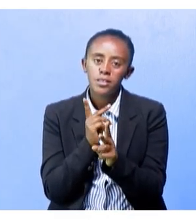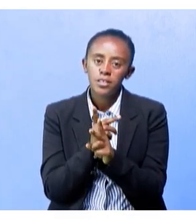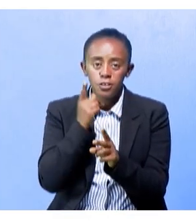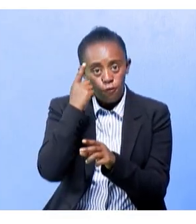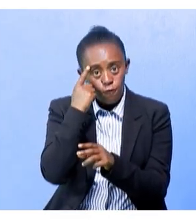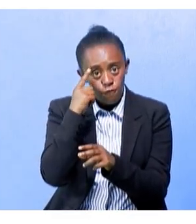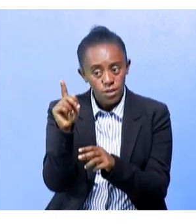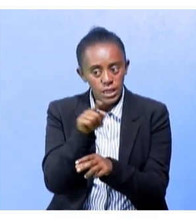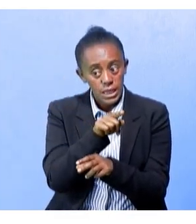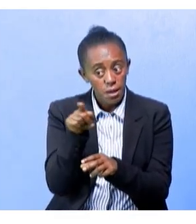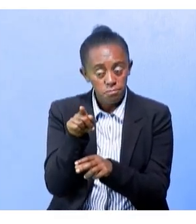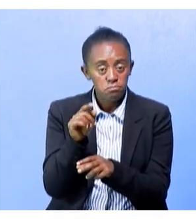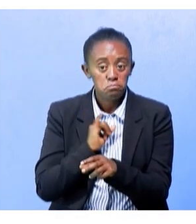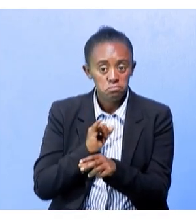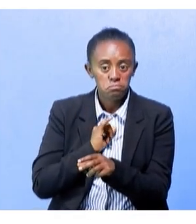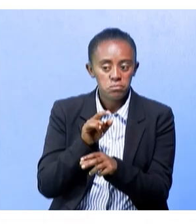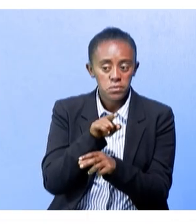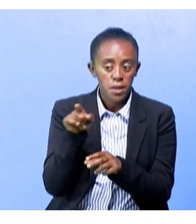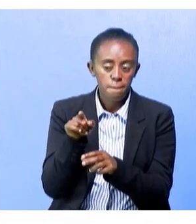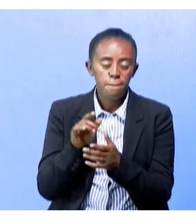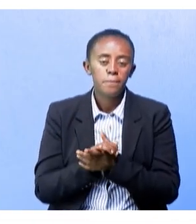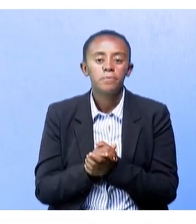for them